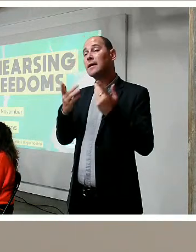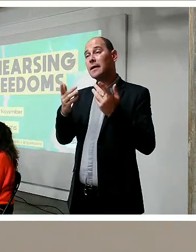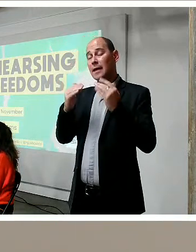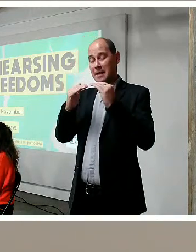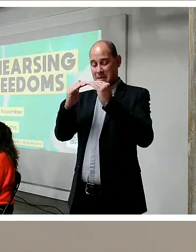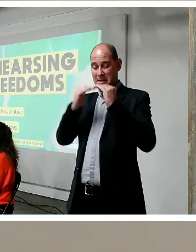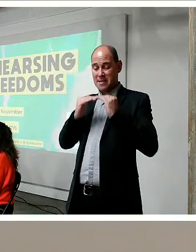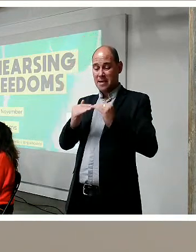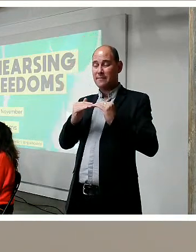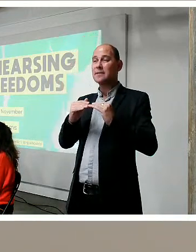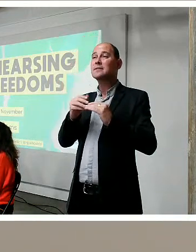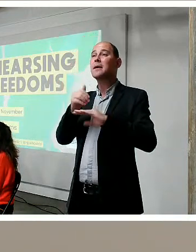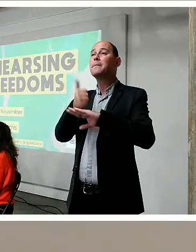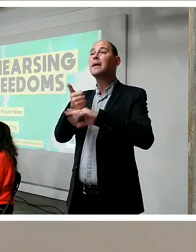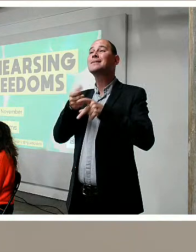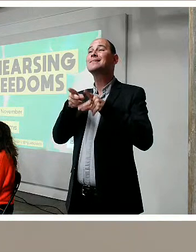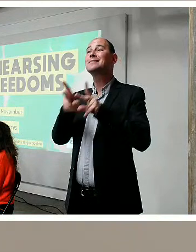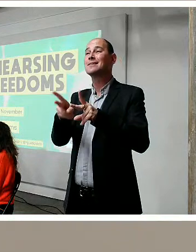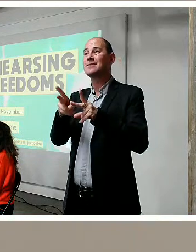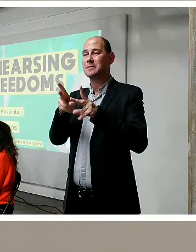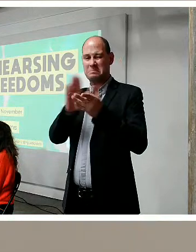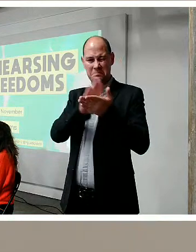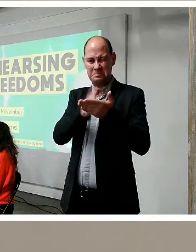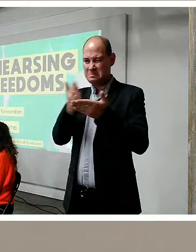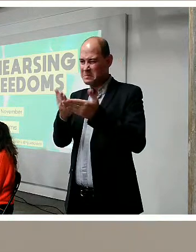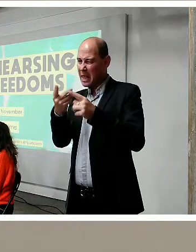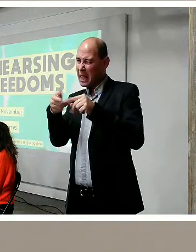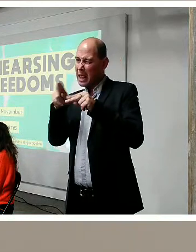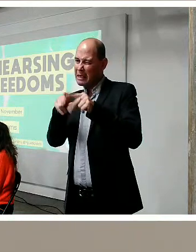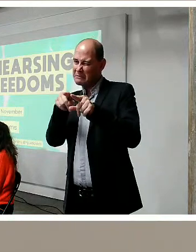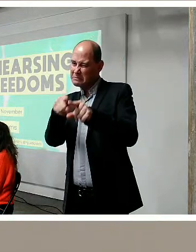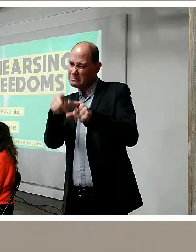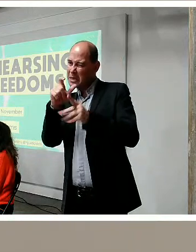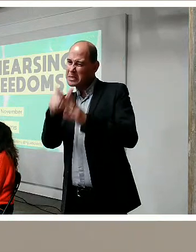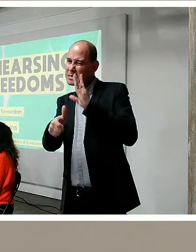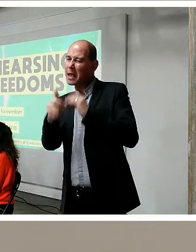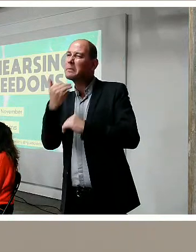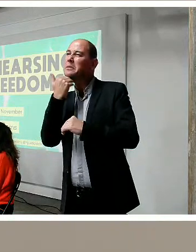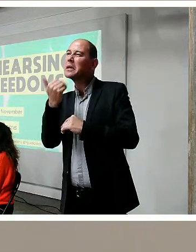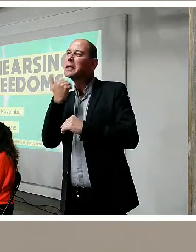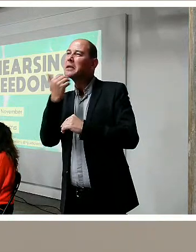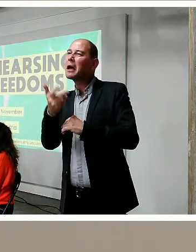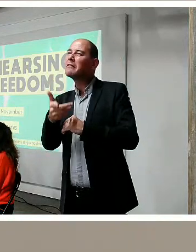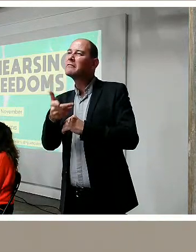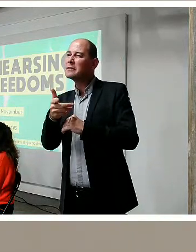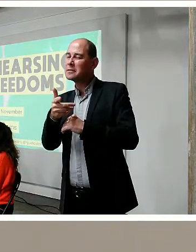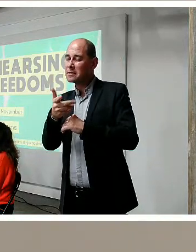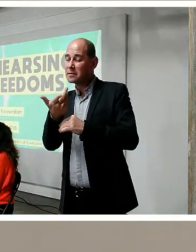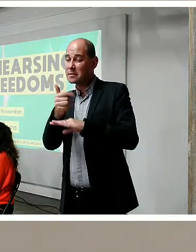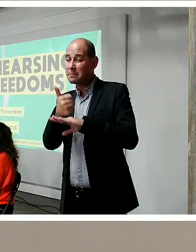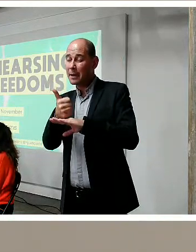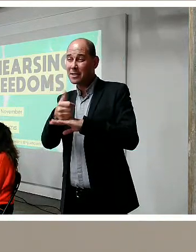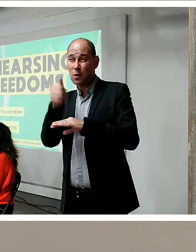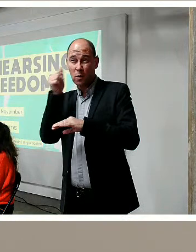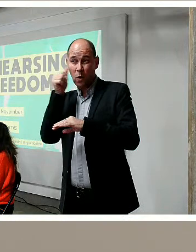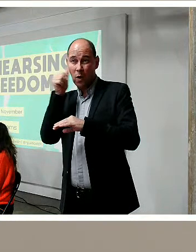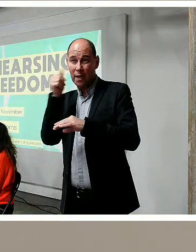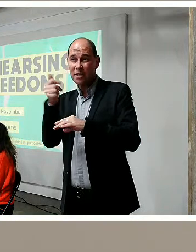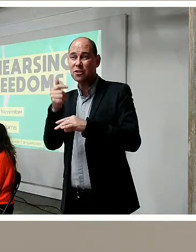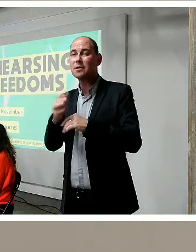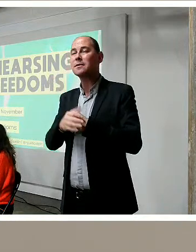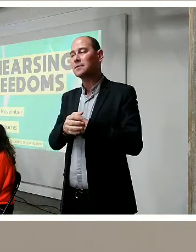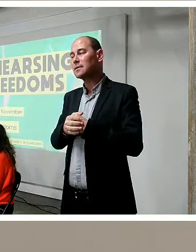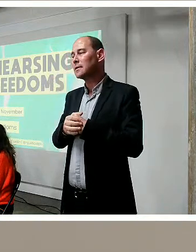as confirming whether or not we are in fact disabled enough. It is supposed to acknowledge and help with the thousands extra that it costs to